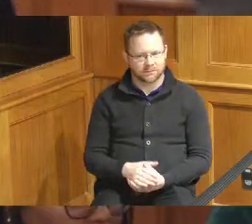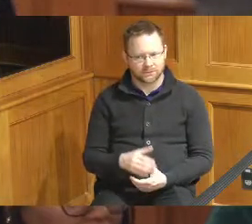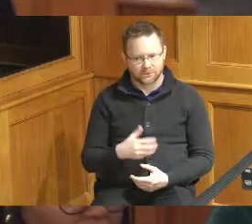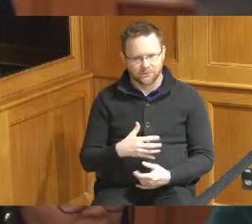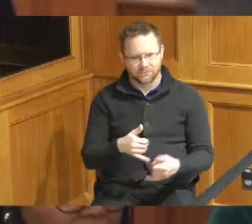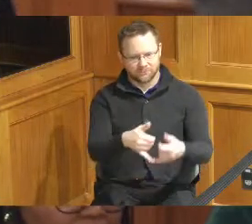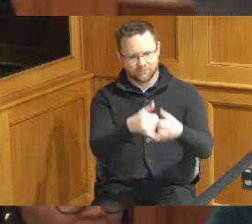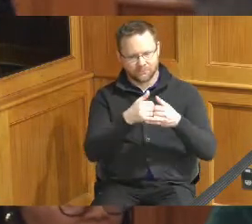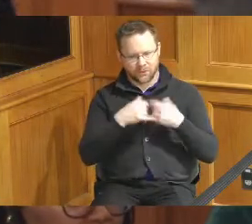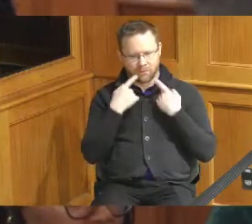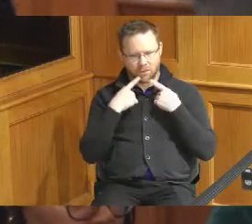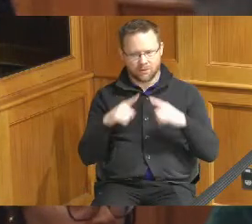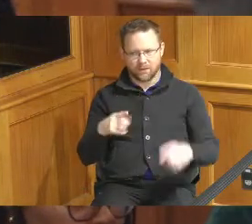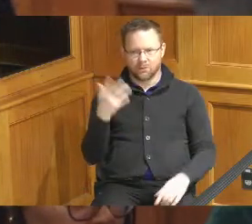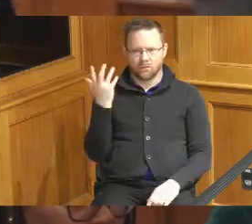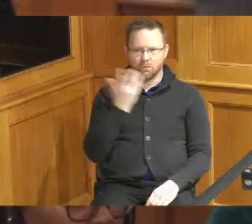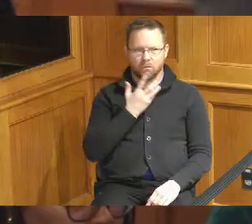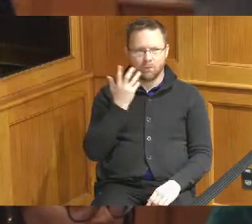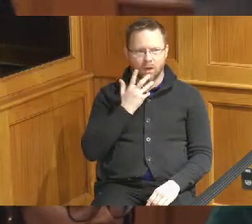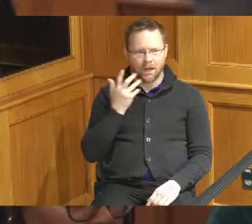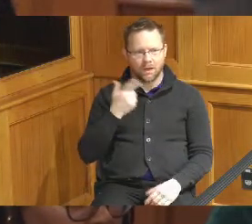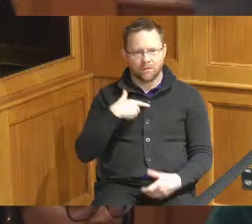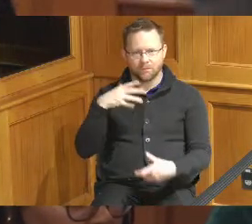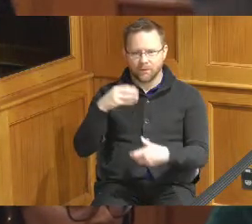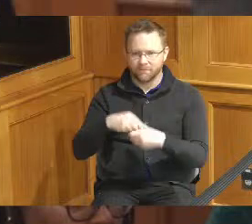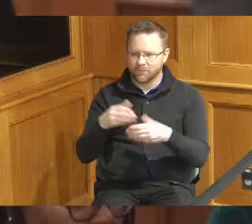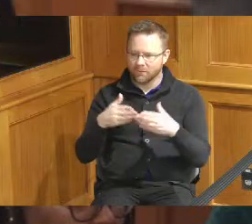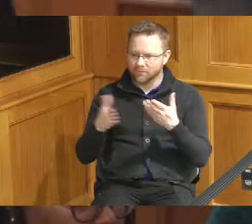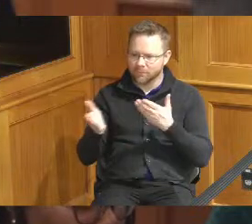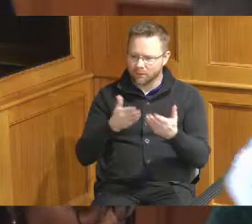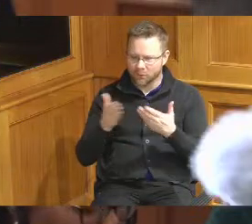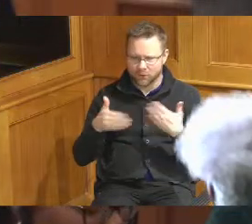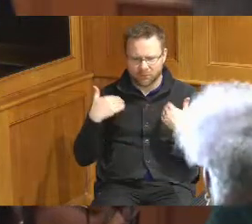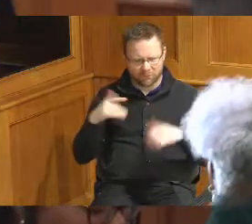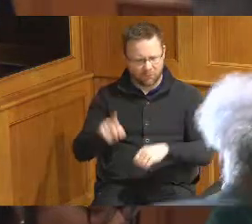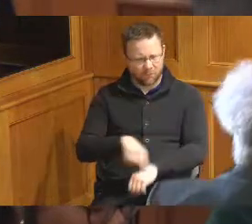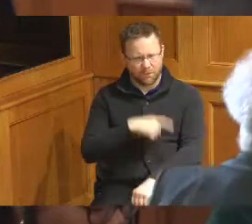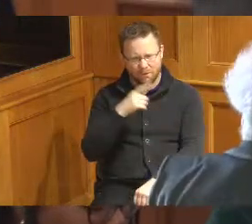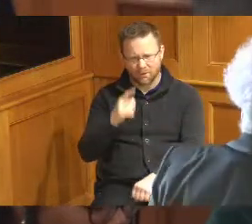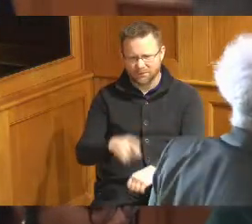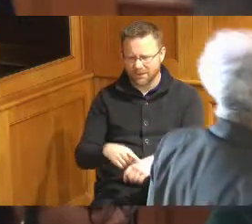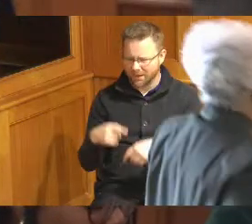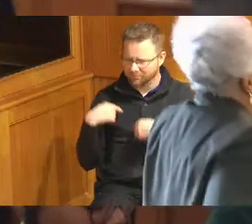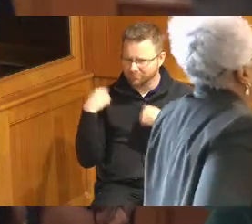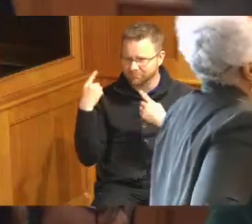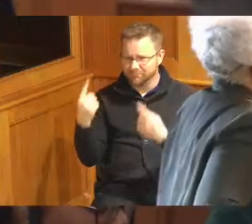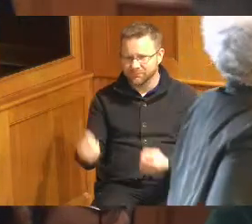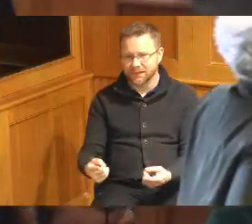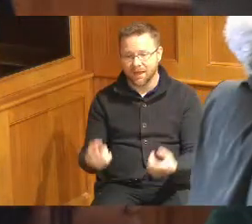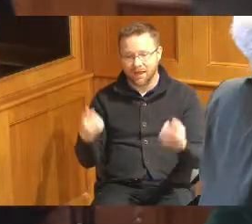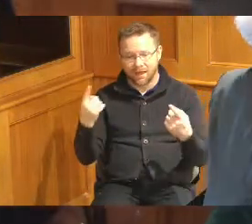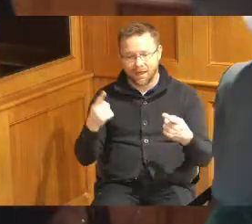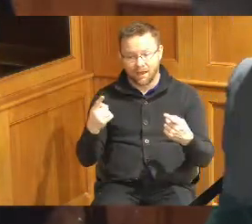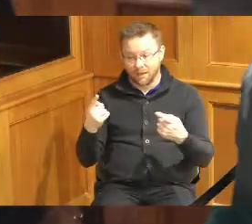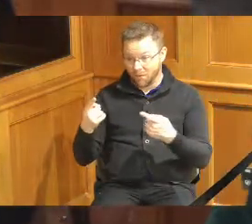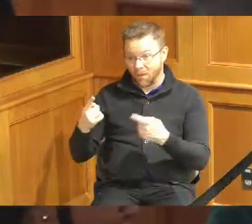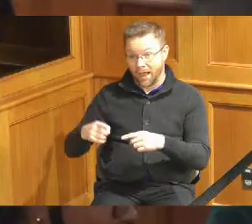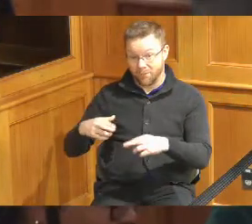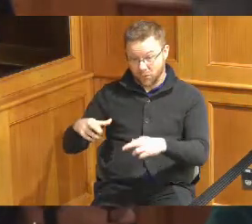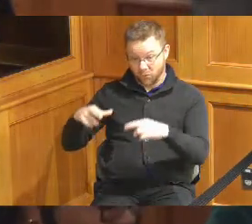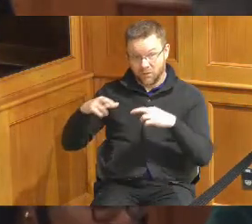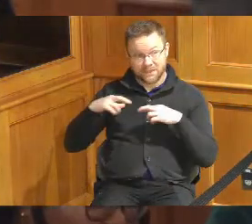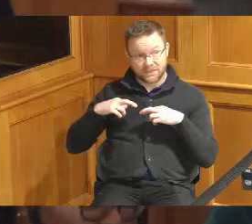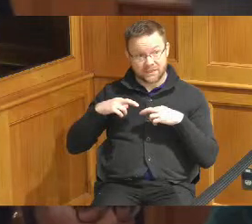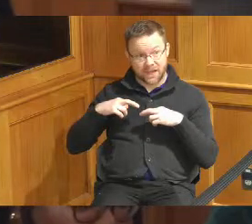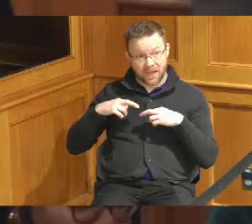of this proclamation. I have been in public service as long as I can remember. And when I retire, I intend to stay doing something